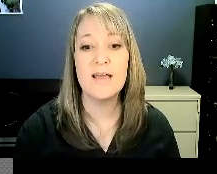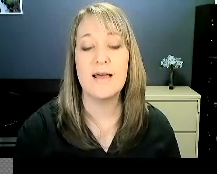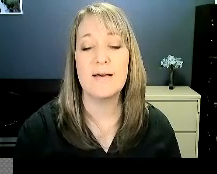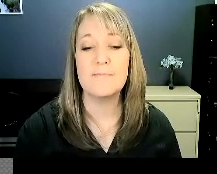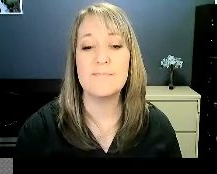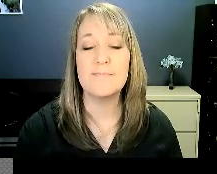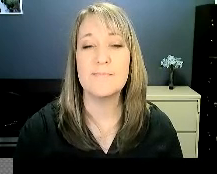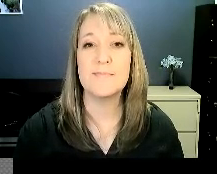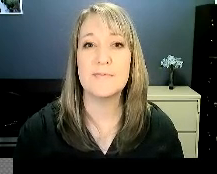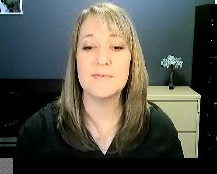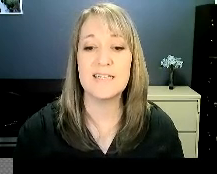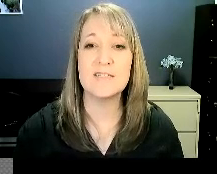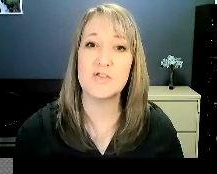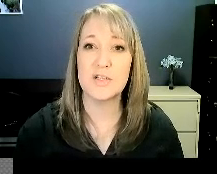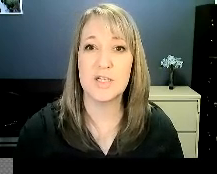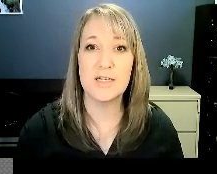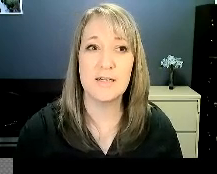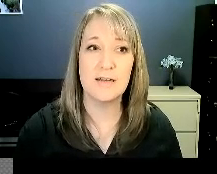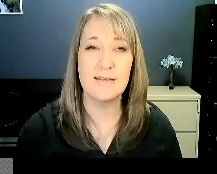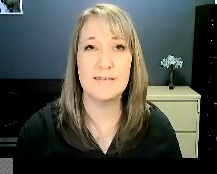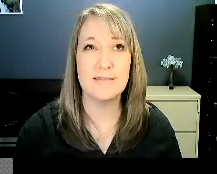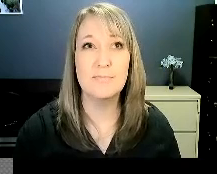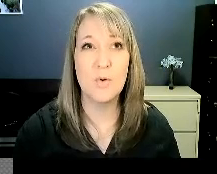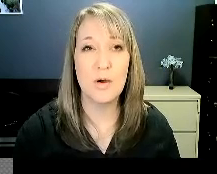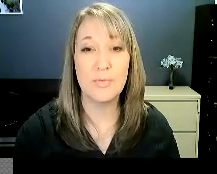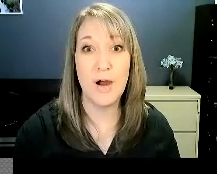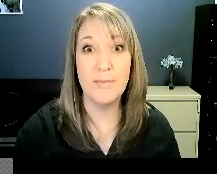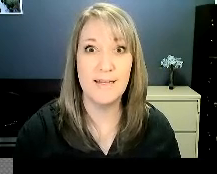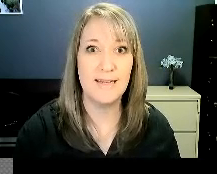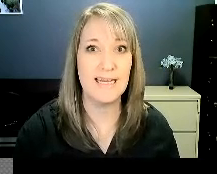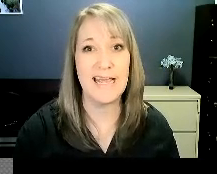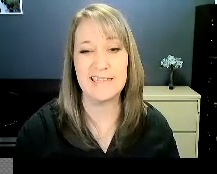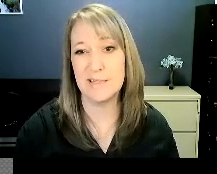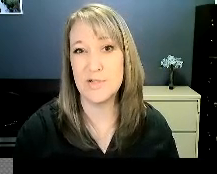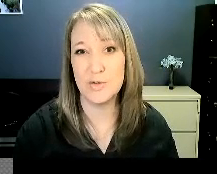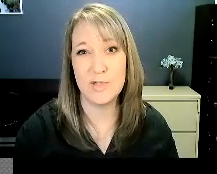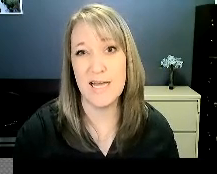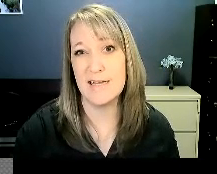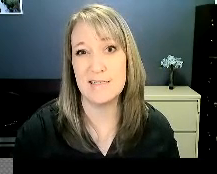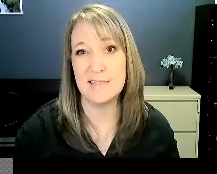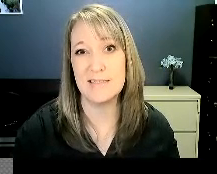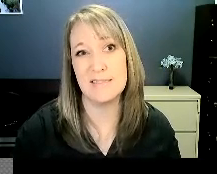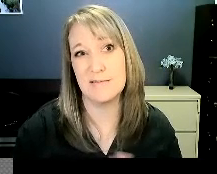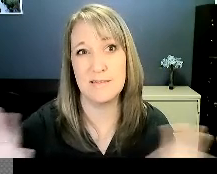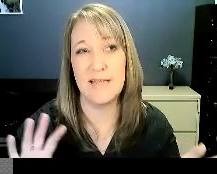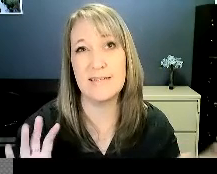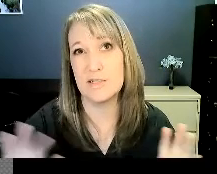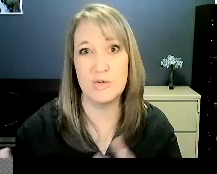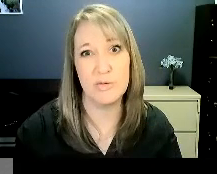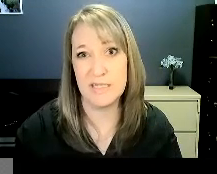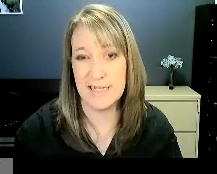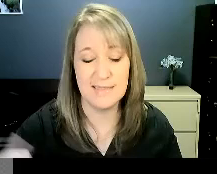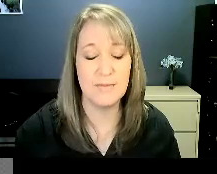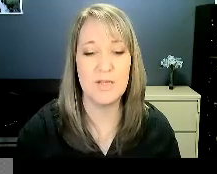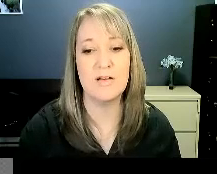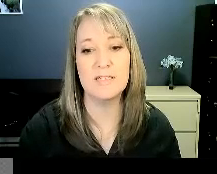culture, um, sentence structure is more prominent in ASL 2 classes, ASL 2